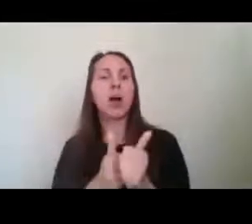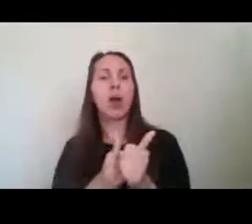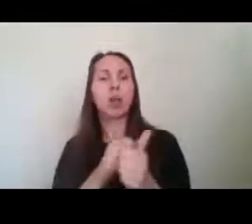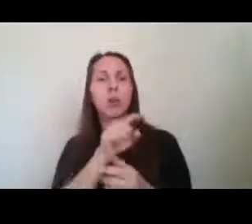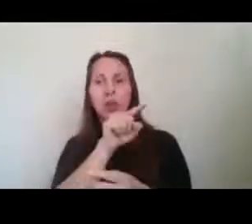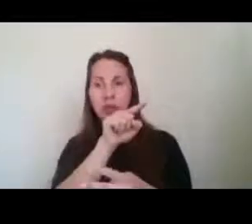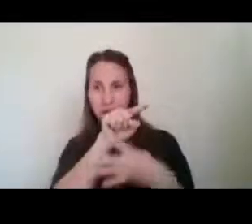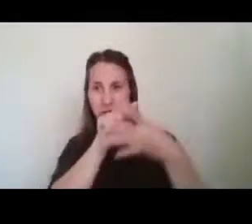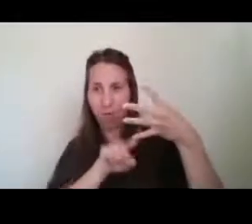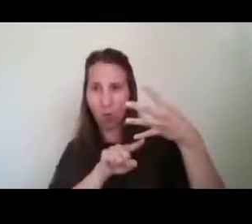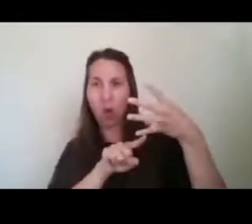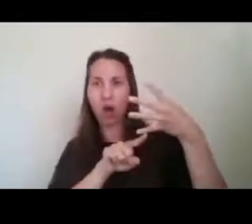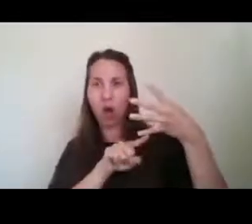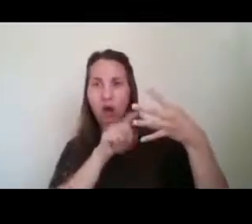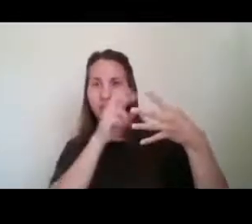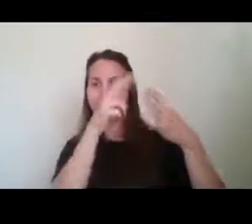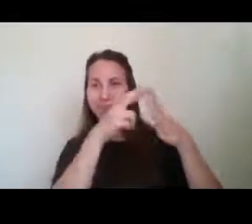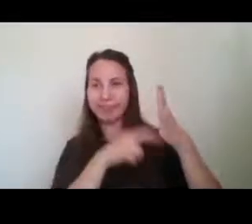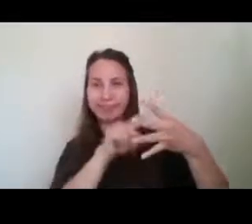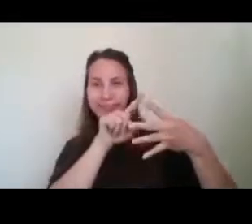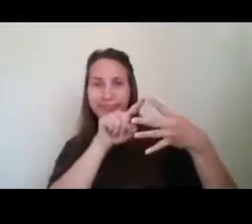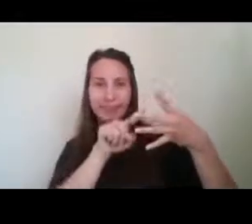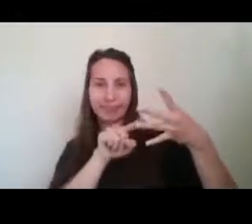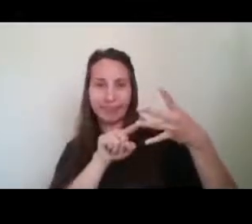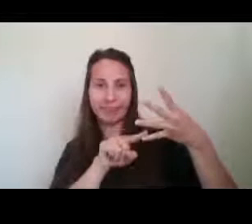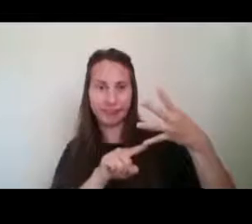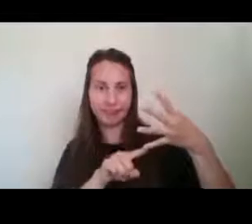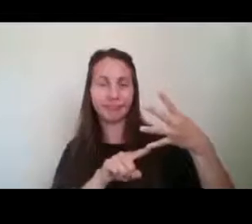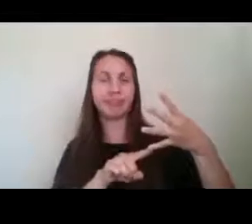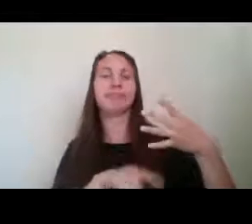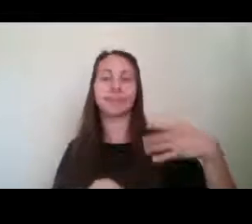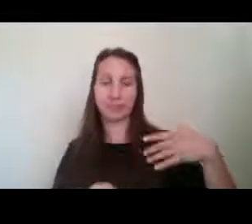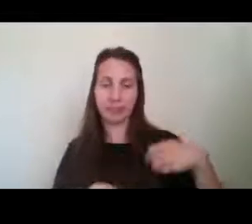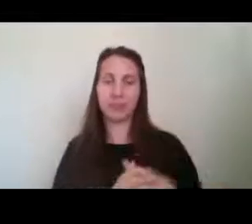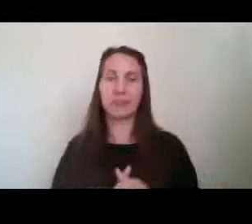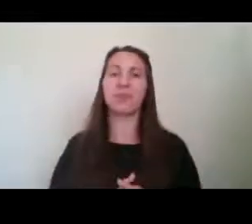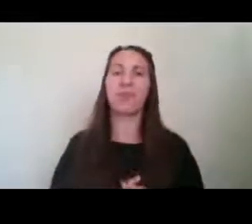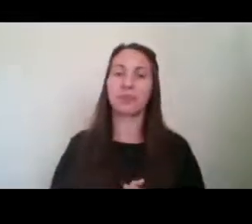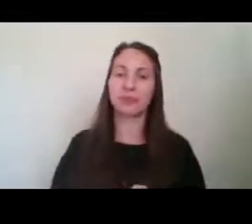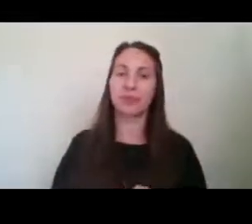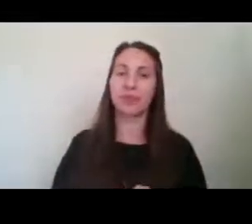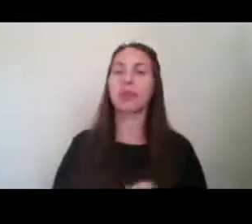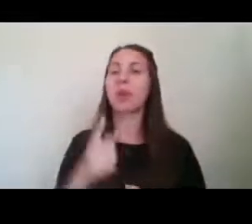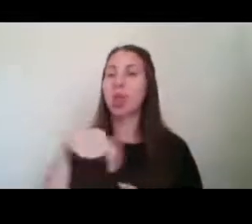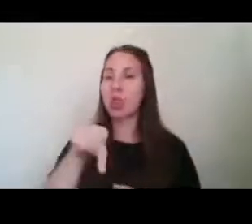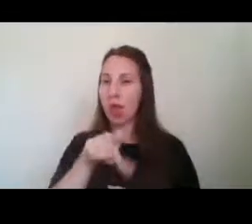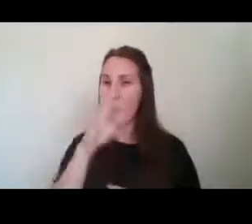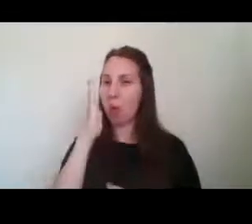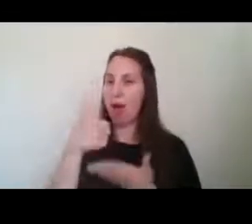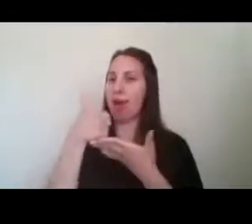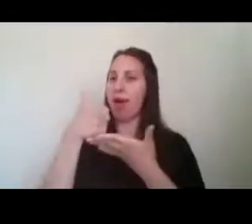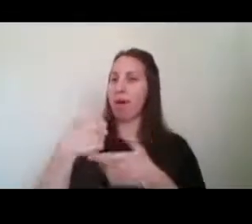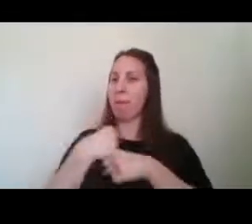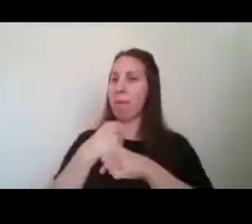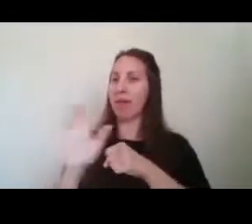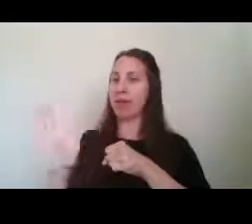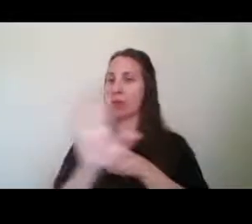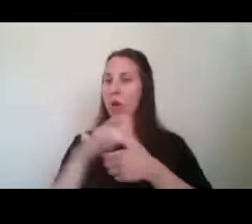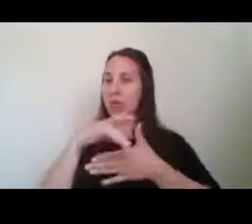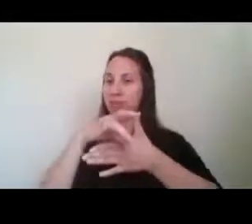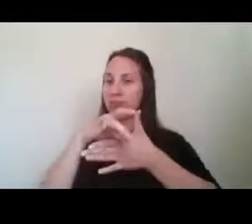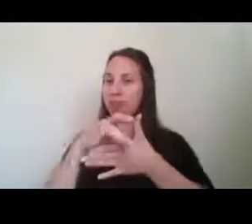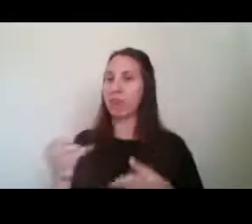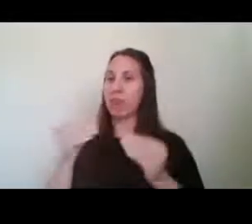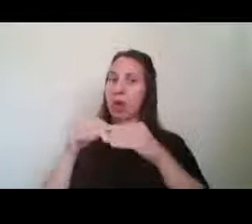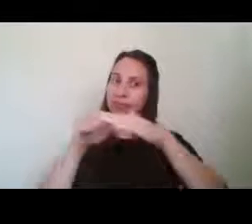perceivable, understandable, easily navigated, and easily interacted, will make your content accessible to a wider range of